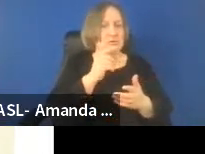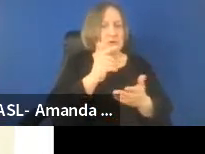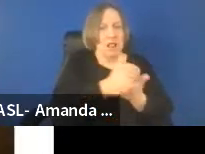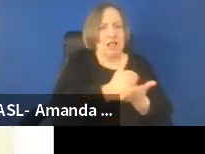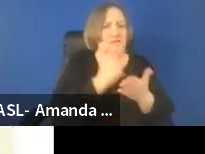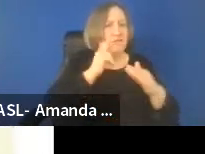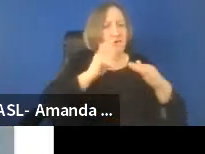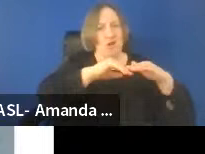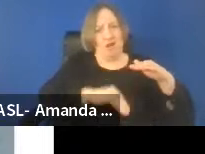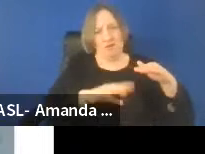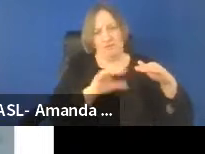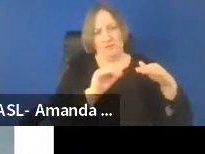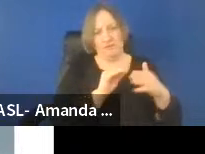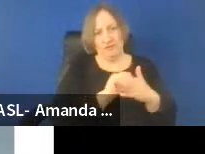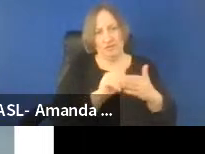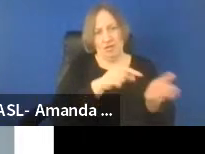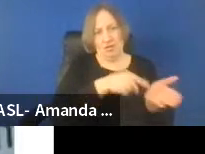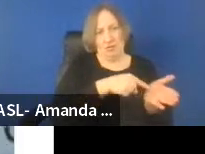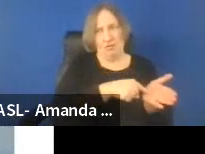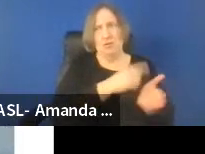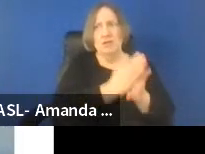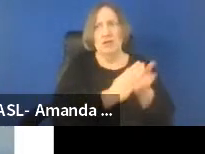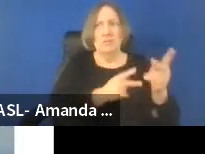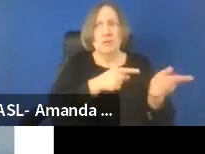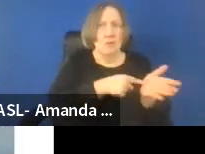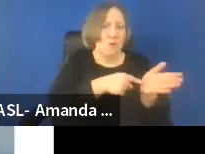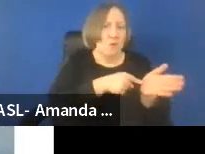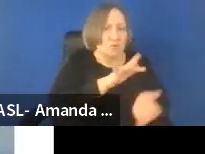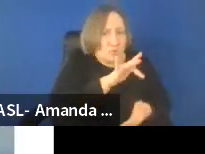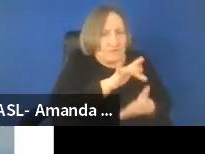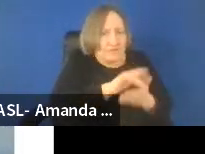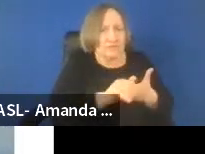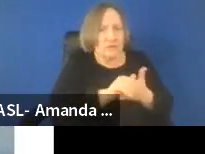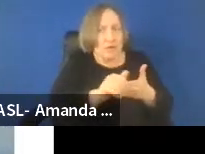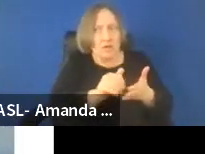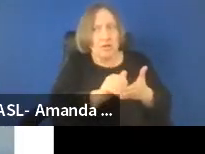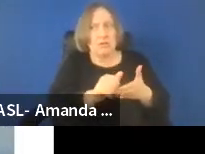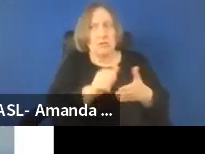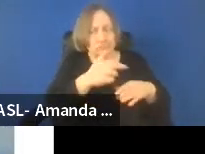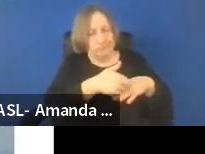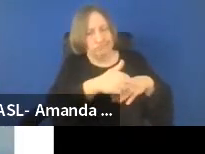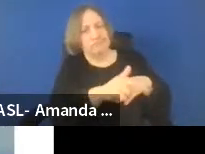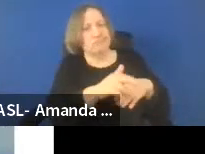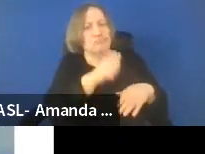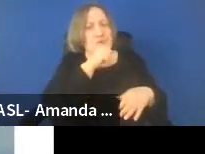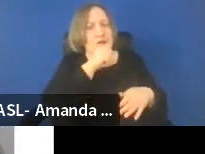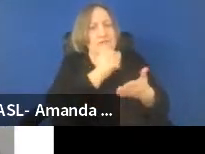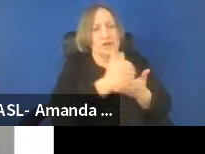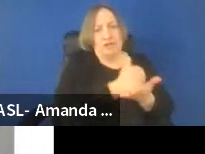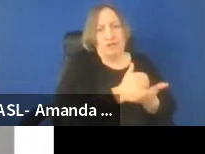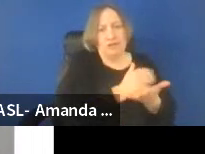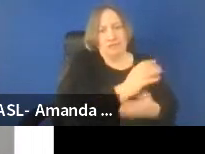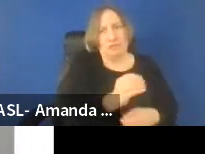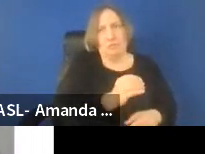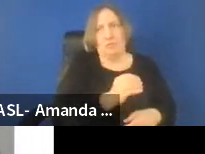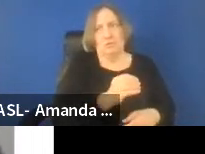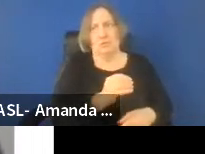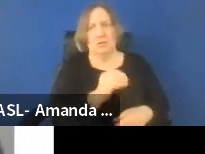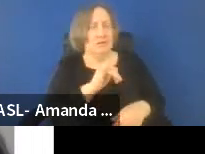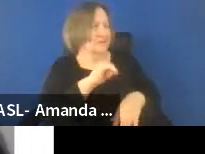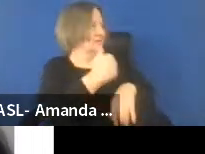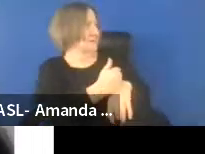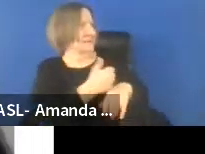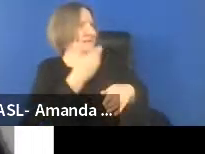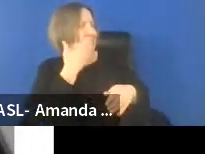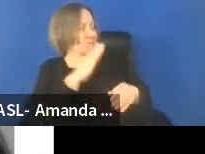or less. Some people who owed as little as $25 were referred to a private collection agency. It's just creating a bad